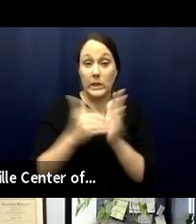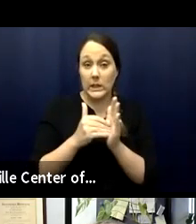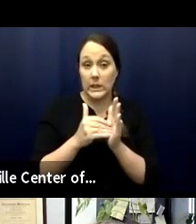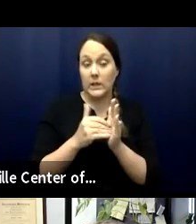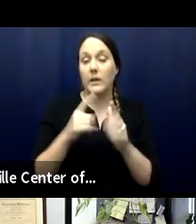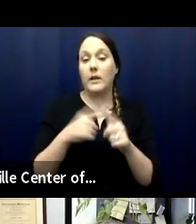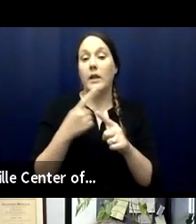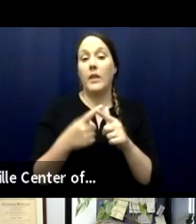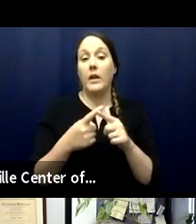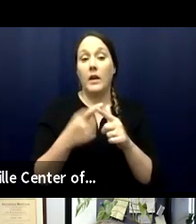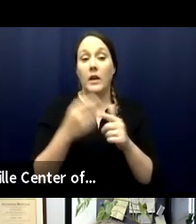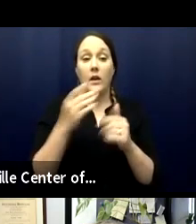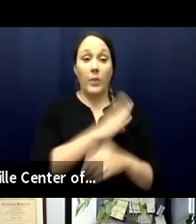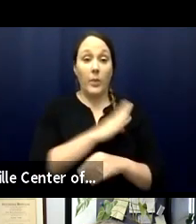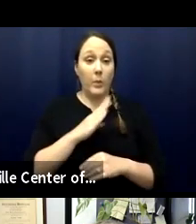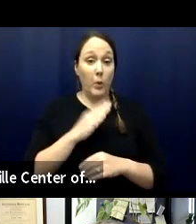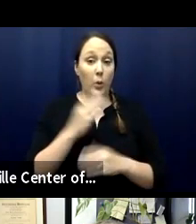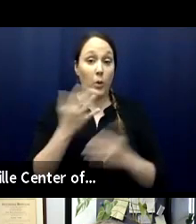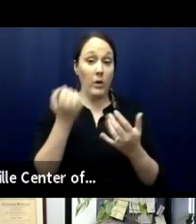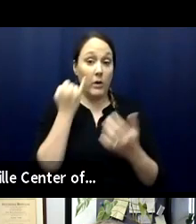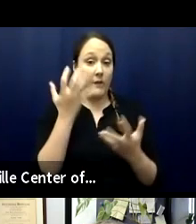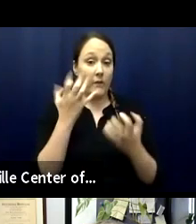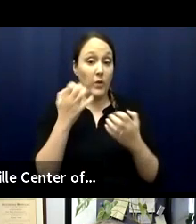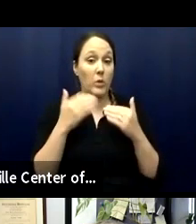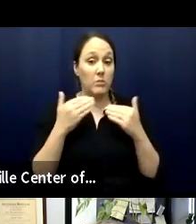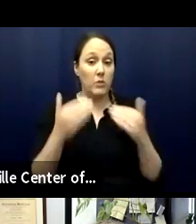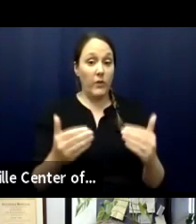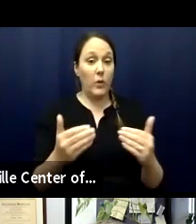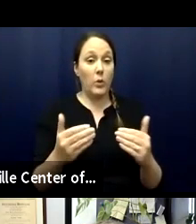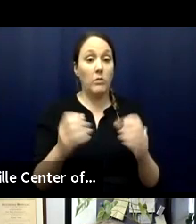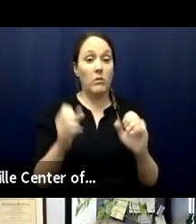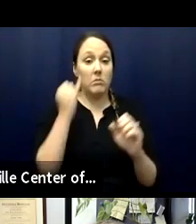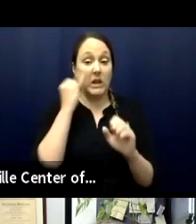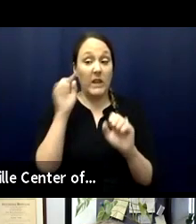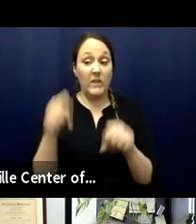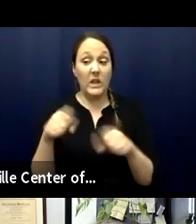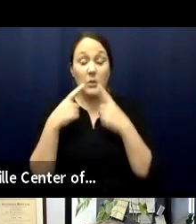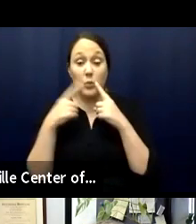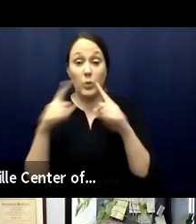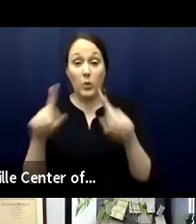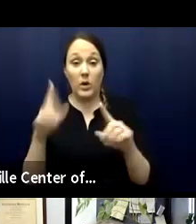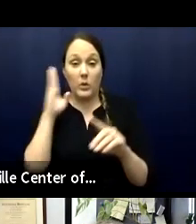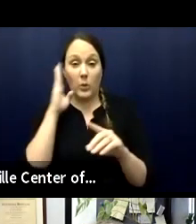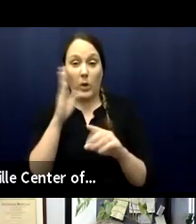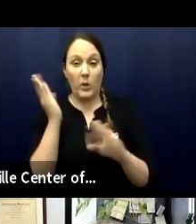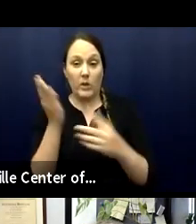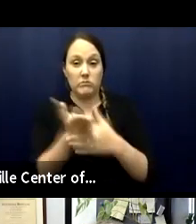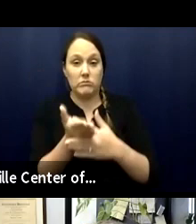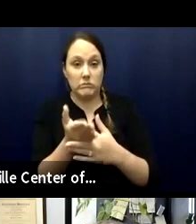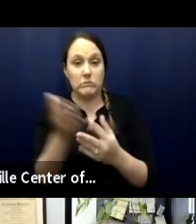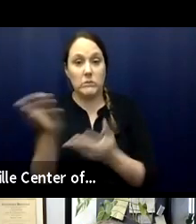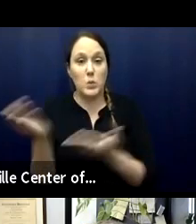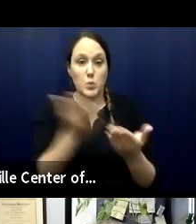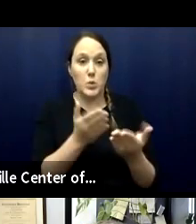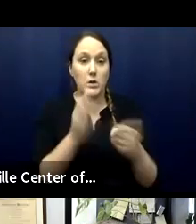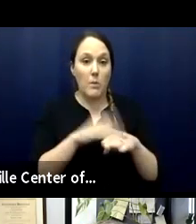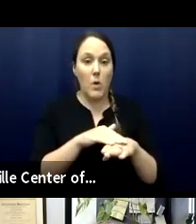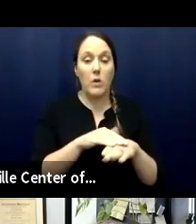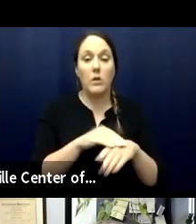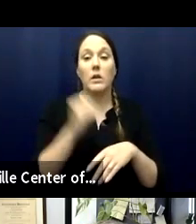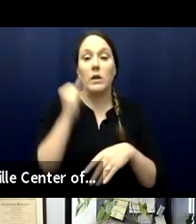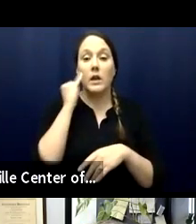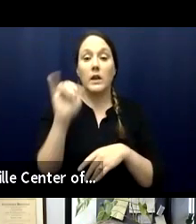meantime, if the board wants to move forward, perhaps if we're able to make that work, we can interject and bring them back on. If that,